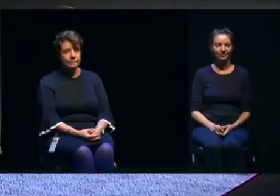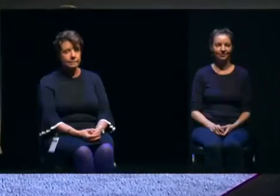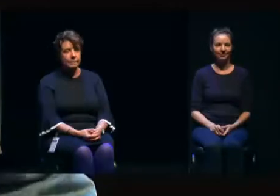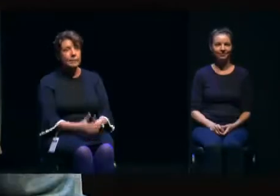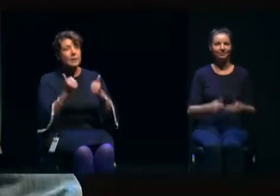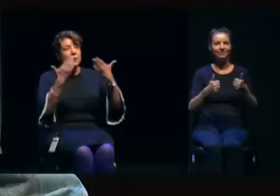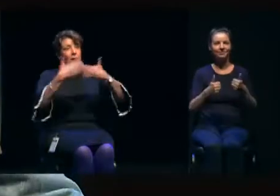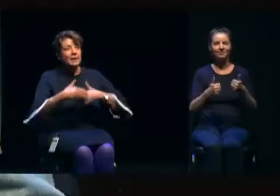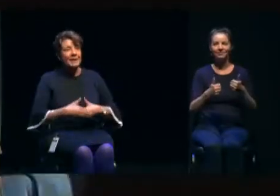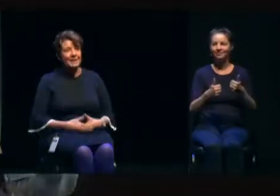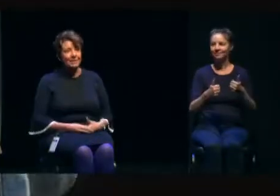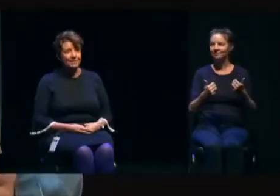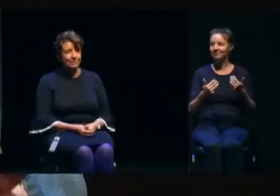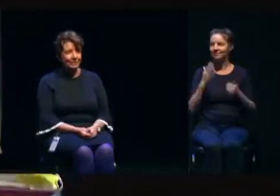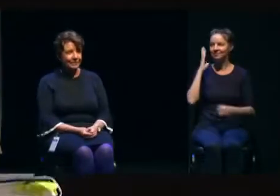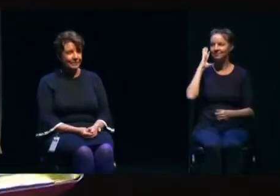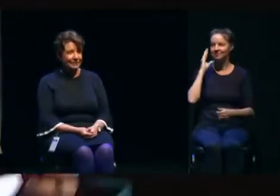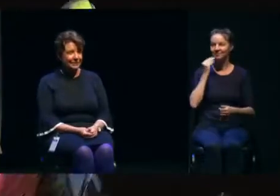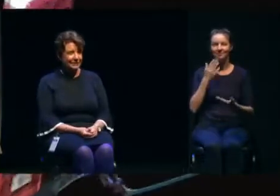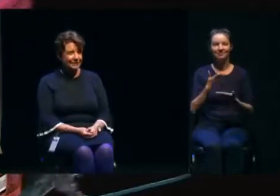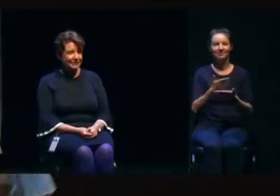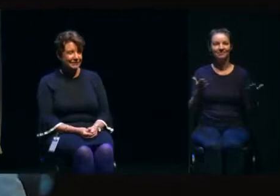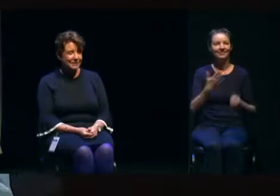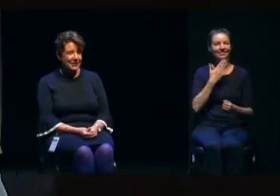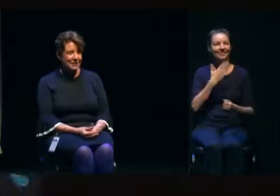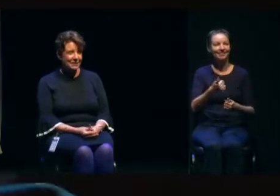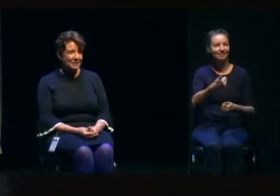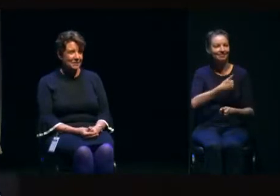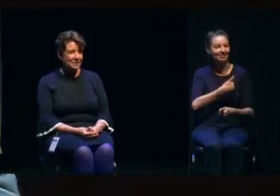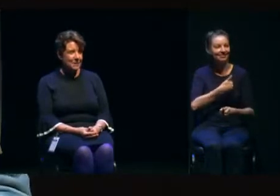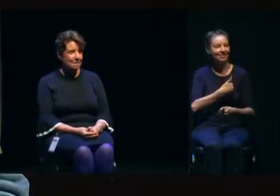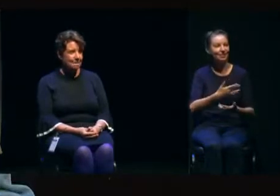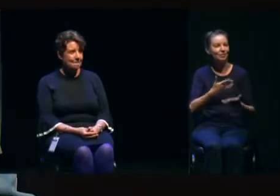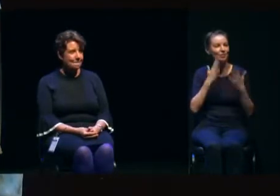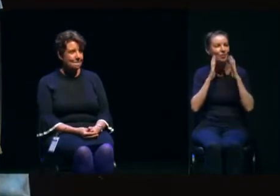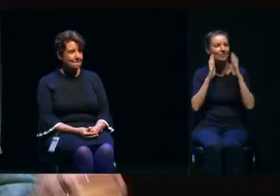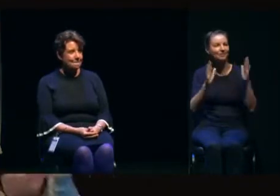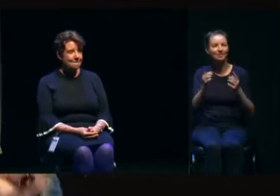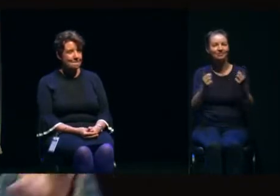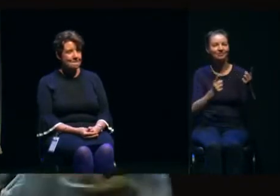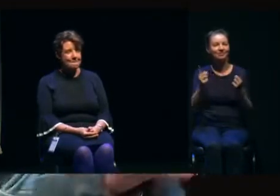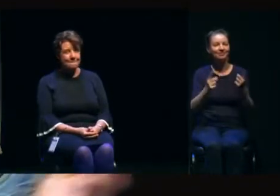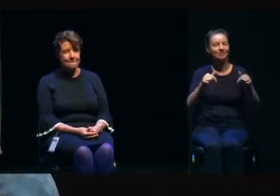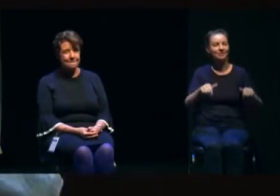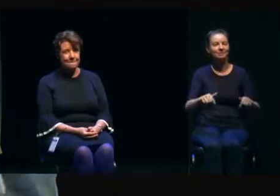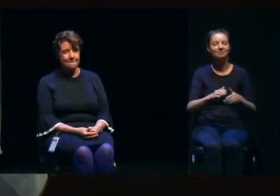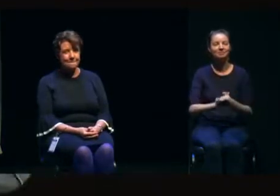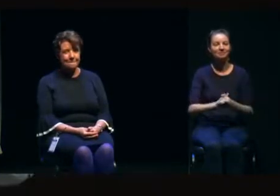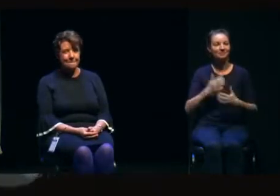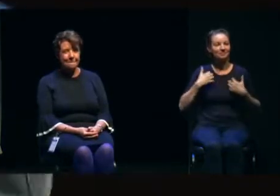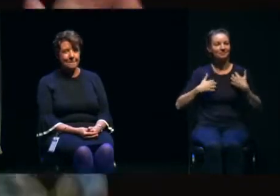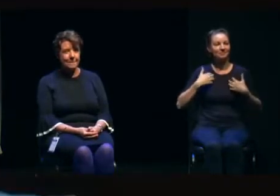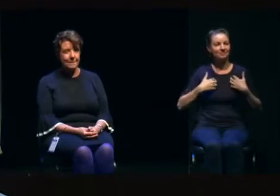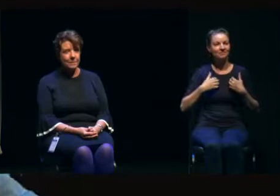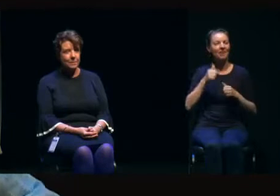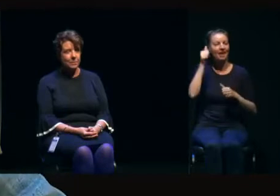Good evening. Thank you. That's very kind. It's great to have you here. What a treat. I know many of you have been through this